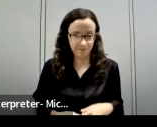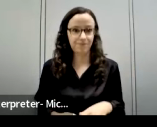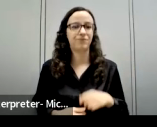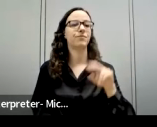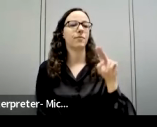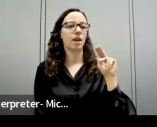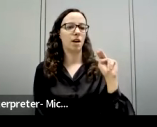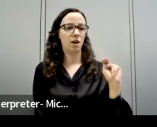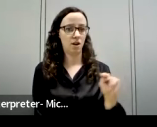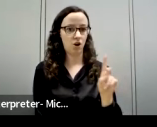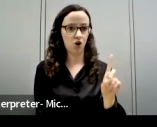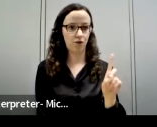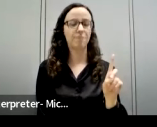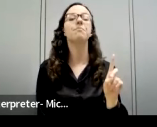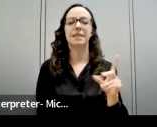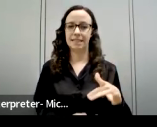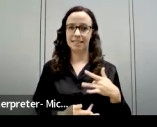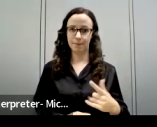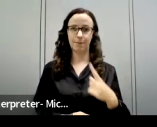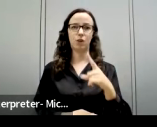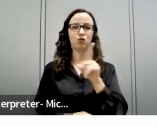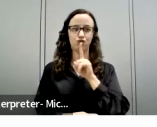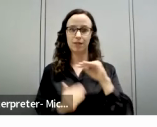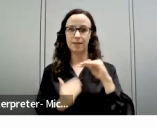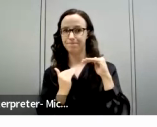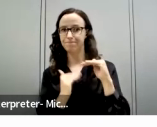non-derivative, usually it's pretty restrictive.